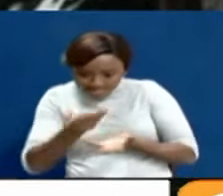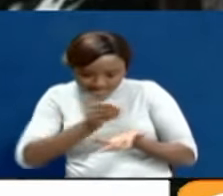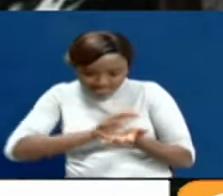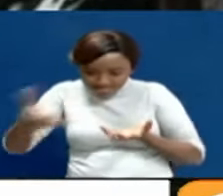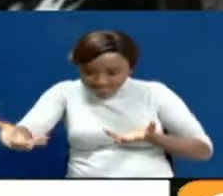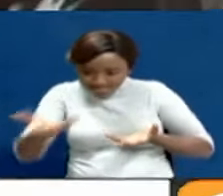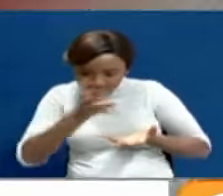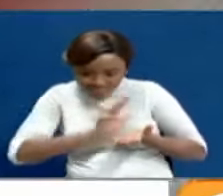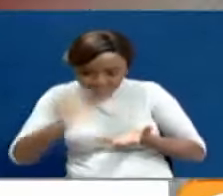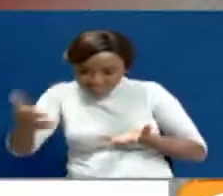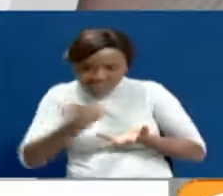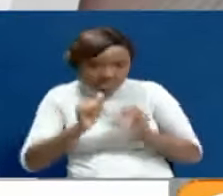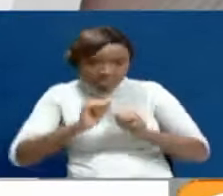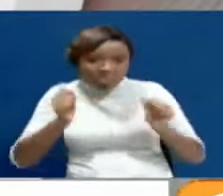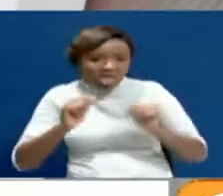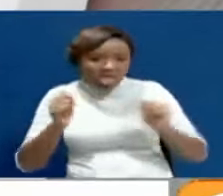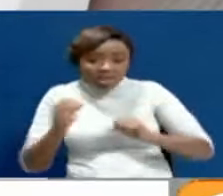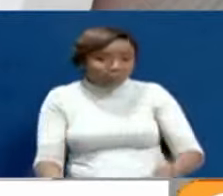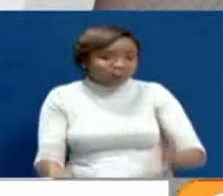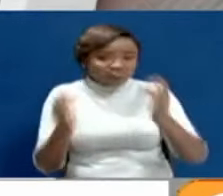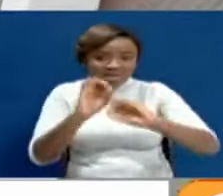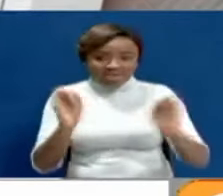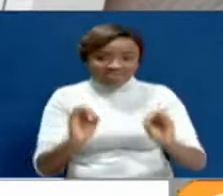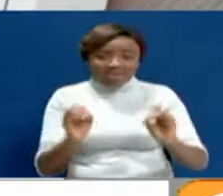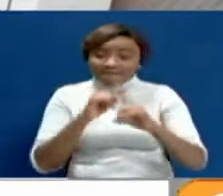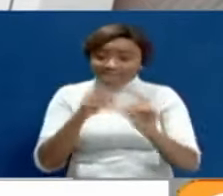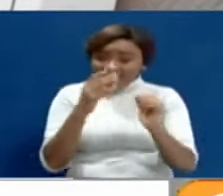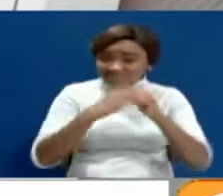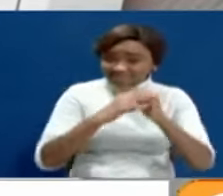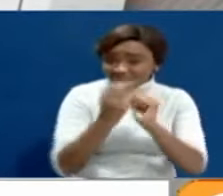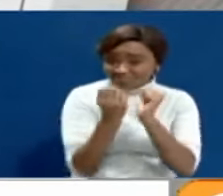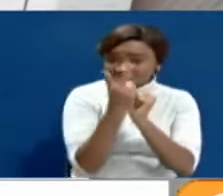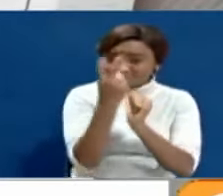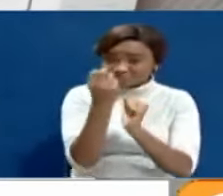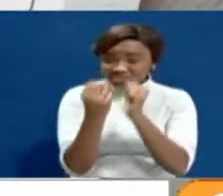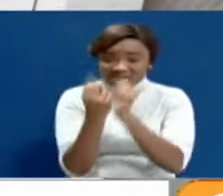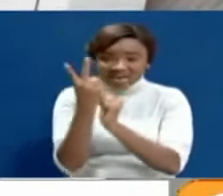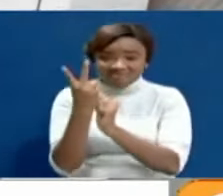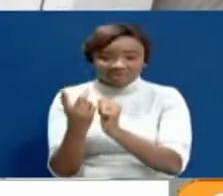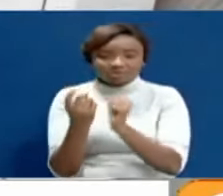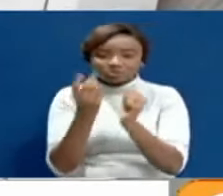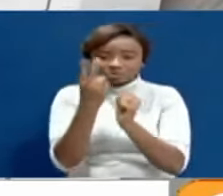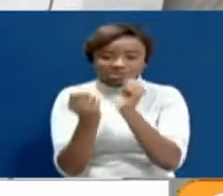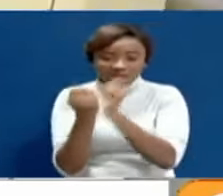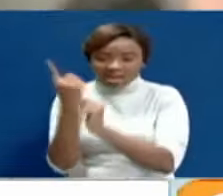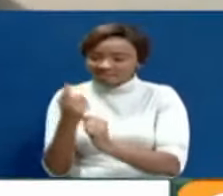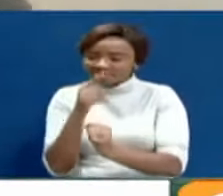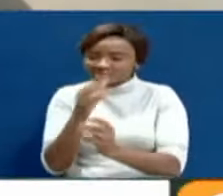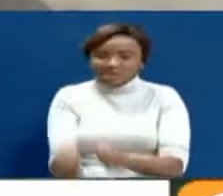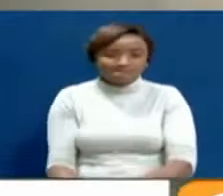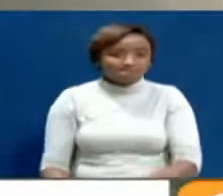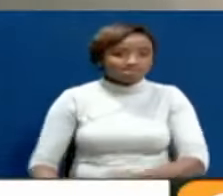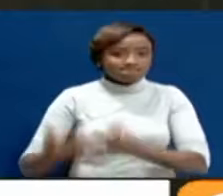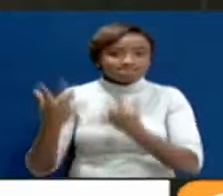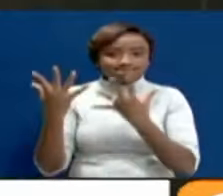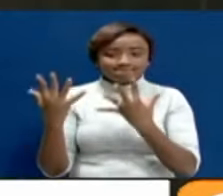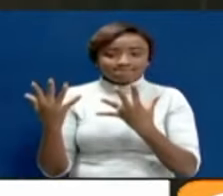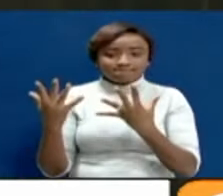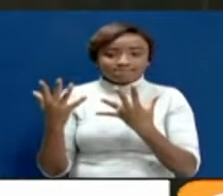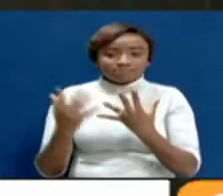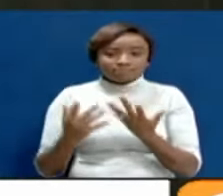major incidents. But September 12, 2011 was the day disaster would strike.